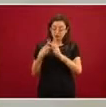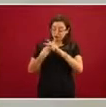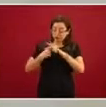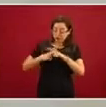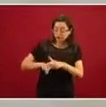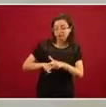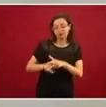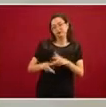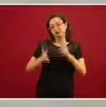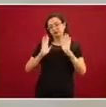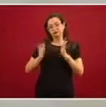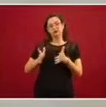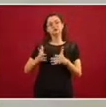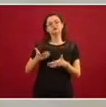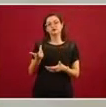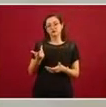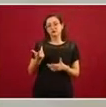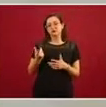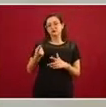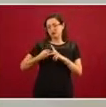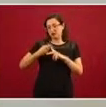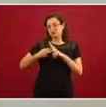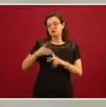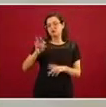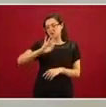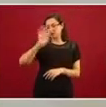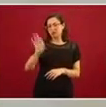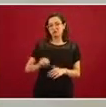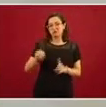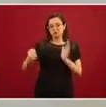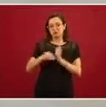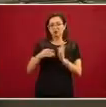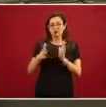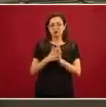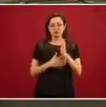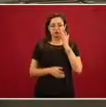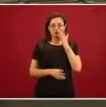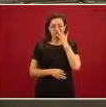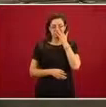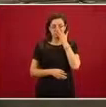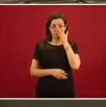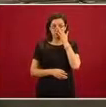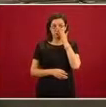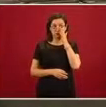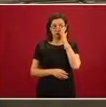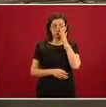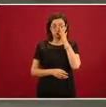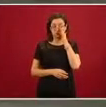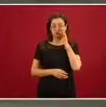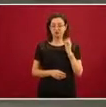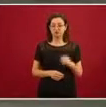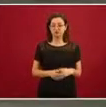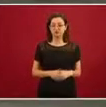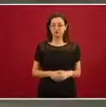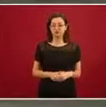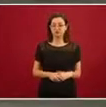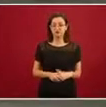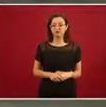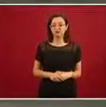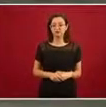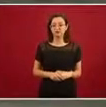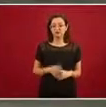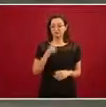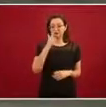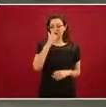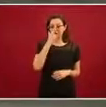disregarding whether the municipality has small population or a high population. The moment a municipality shows